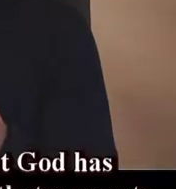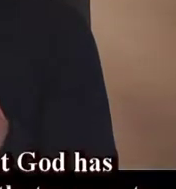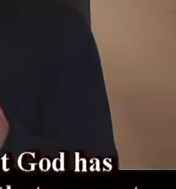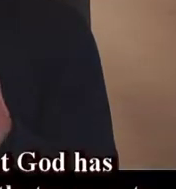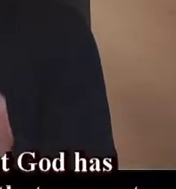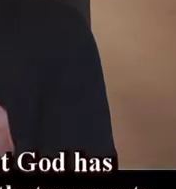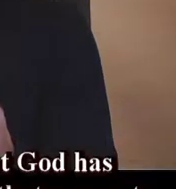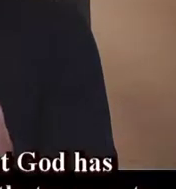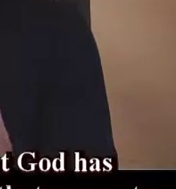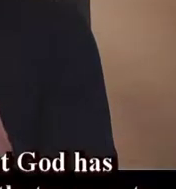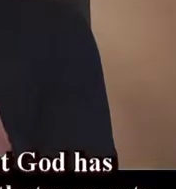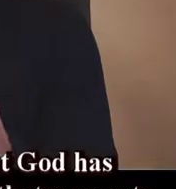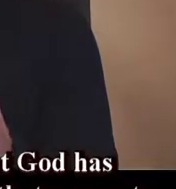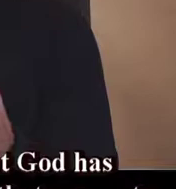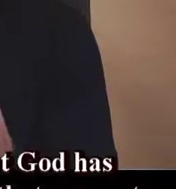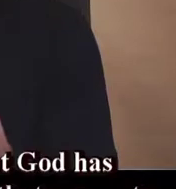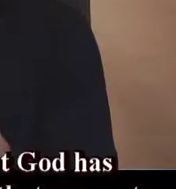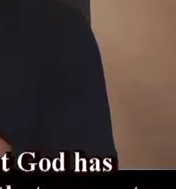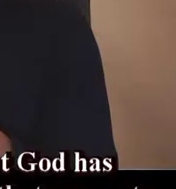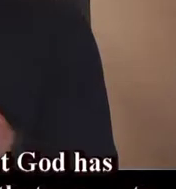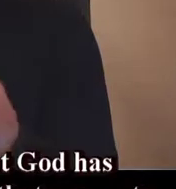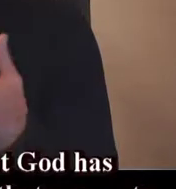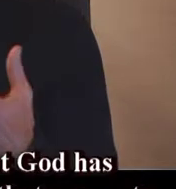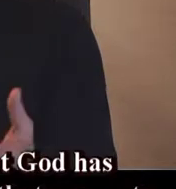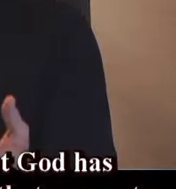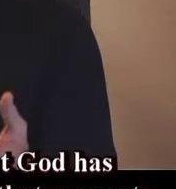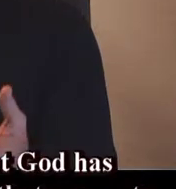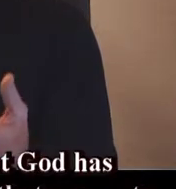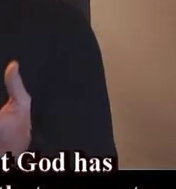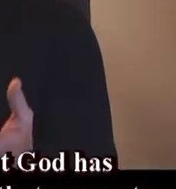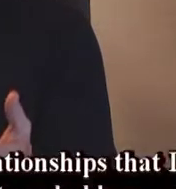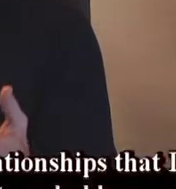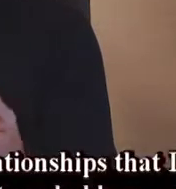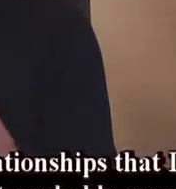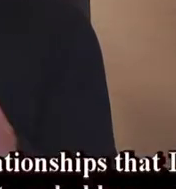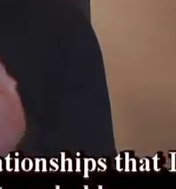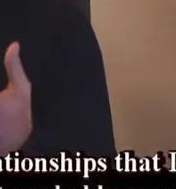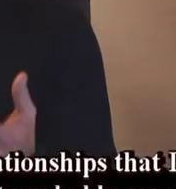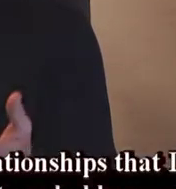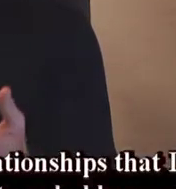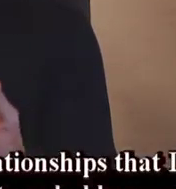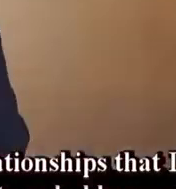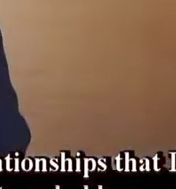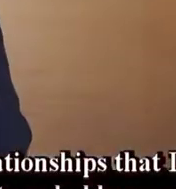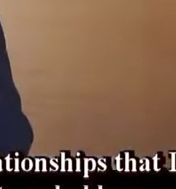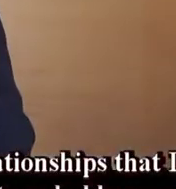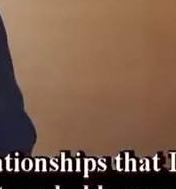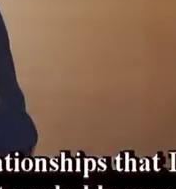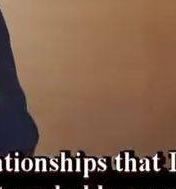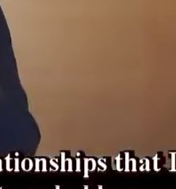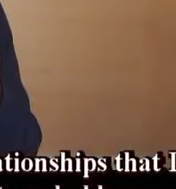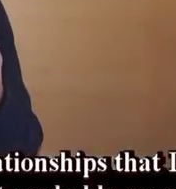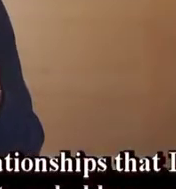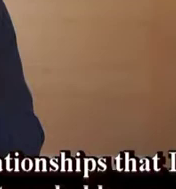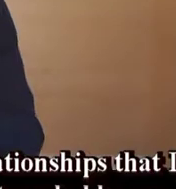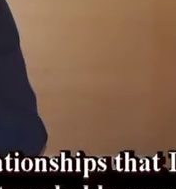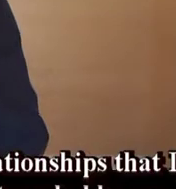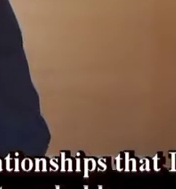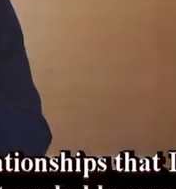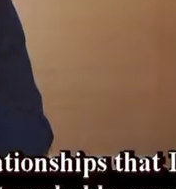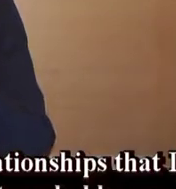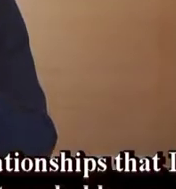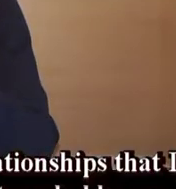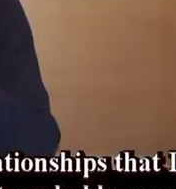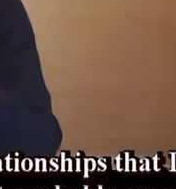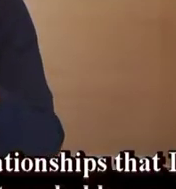thankful for the church that God has placed me in, and a community that supports that church, and the amazing relationships that I have with so many